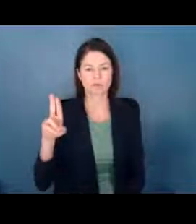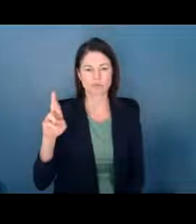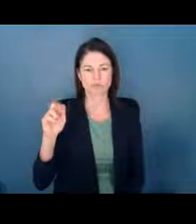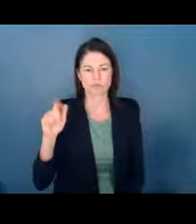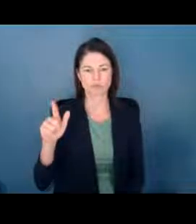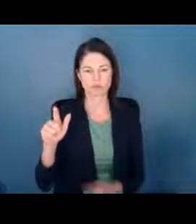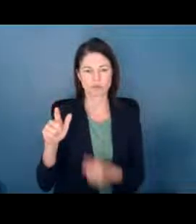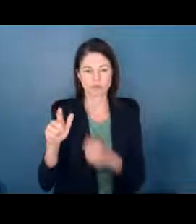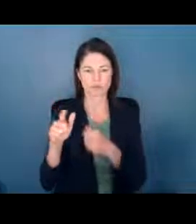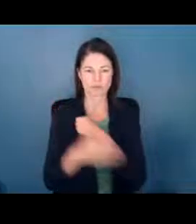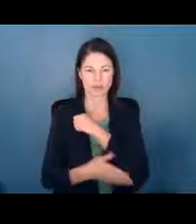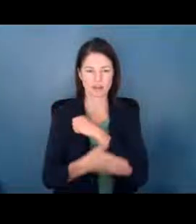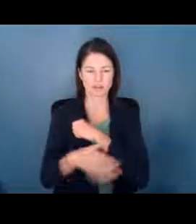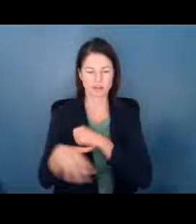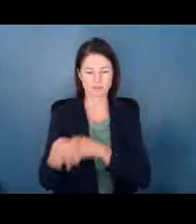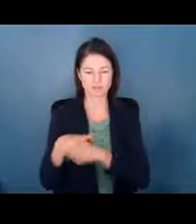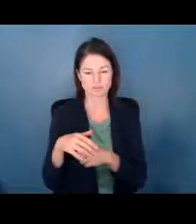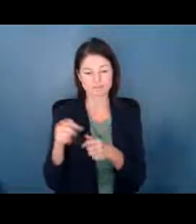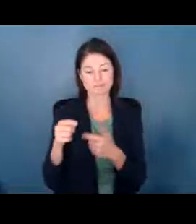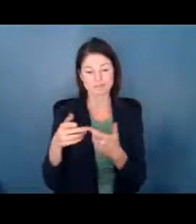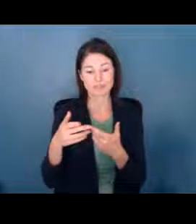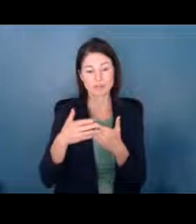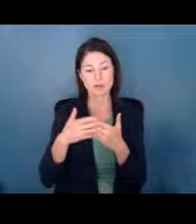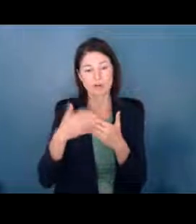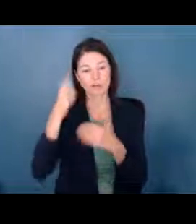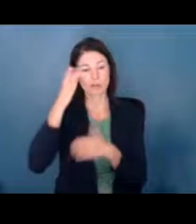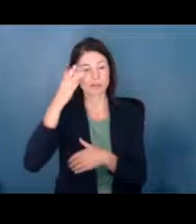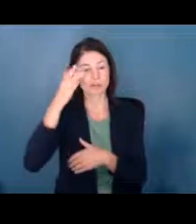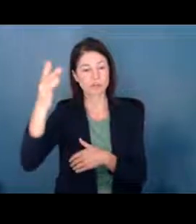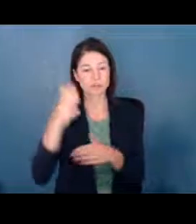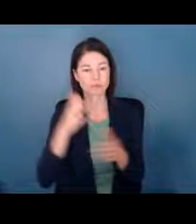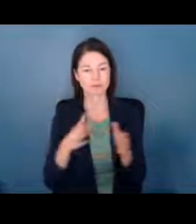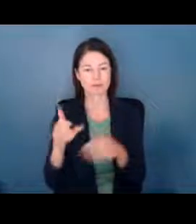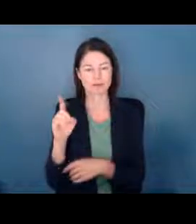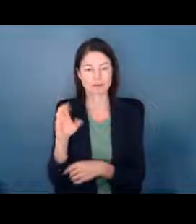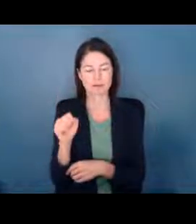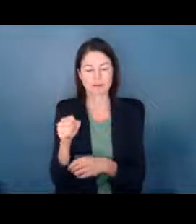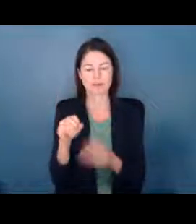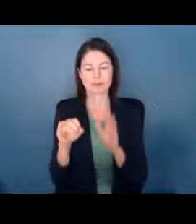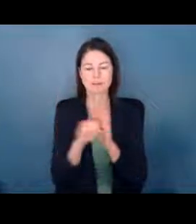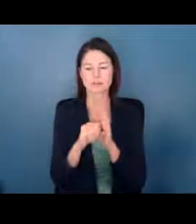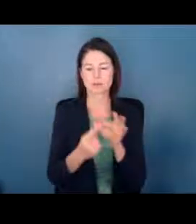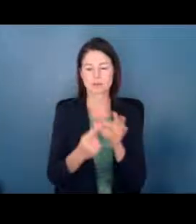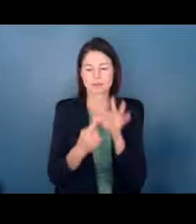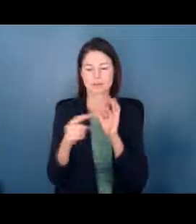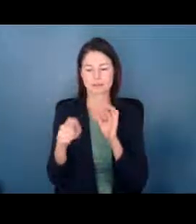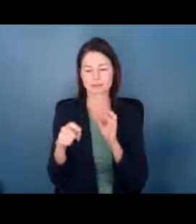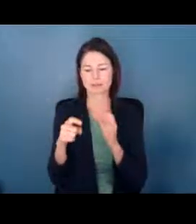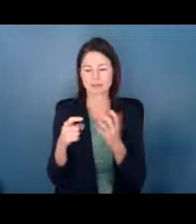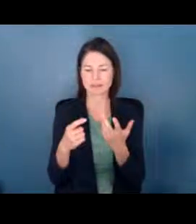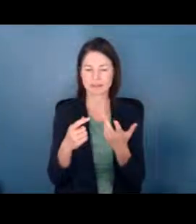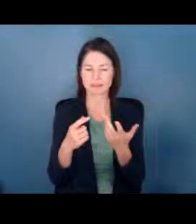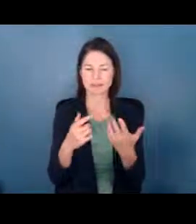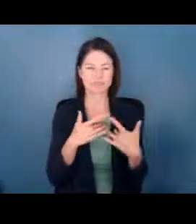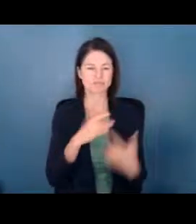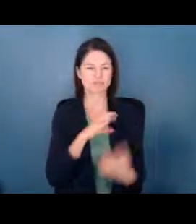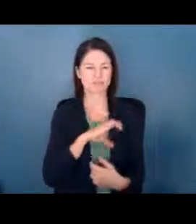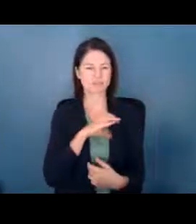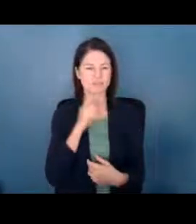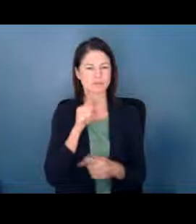RTPs are long-range planning documents that identify the unique needs and characteristics of a region. They